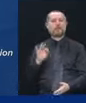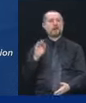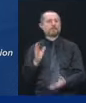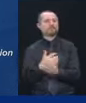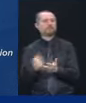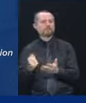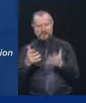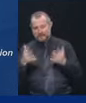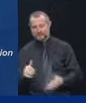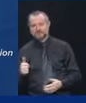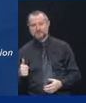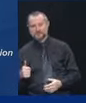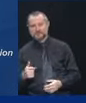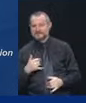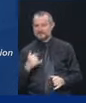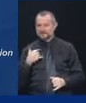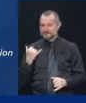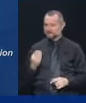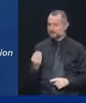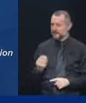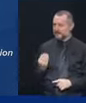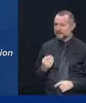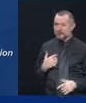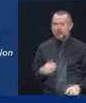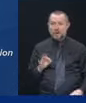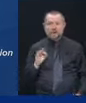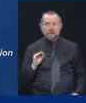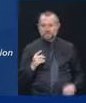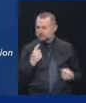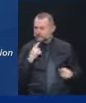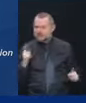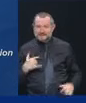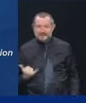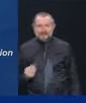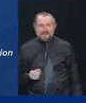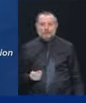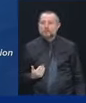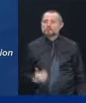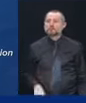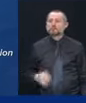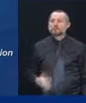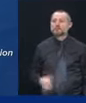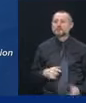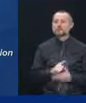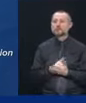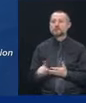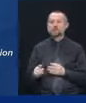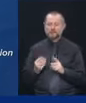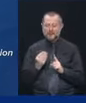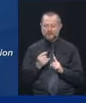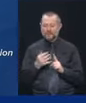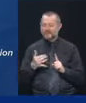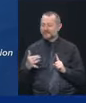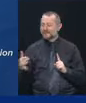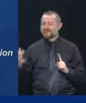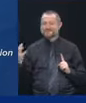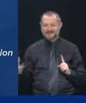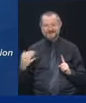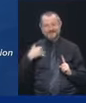only Monday, right? So we get an allocation during the week, Monday, Tuesday, Wednesday, Thursday, depending on